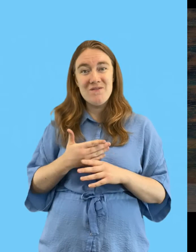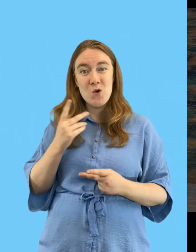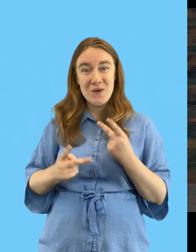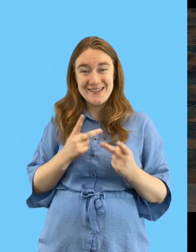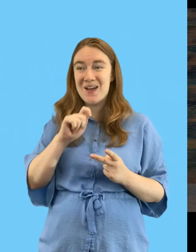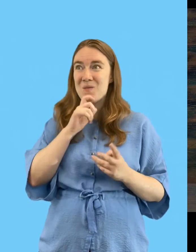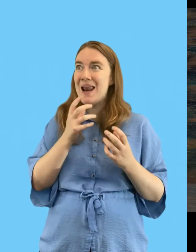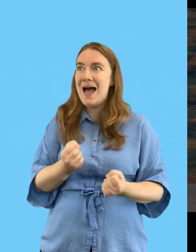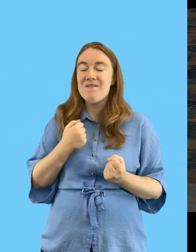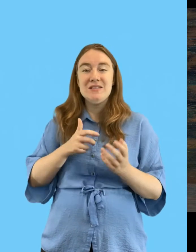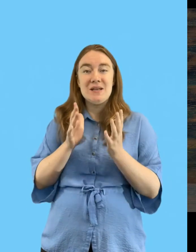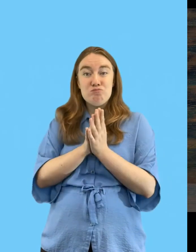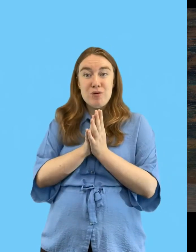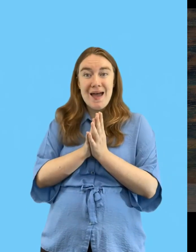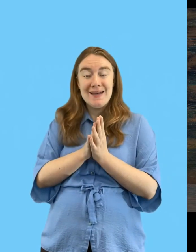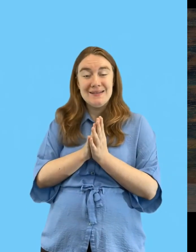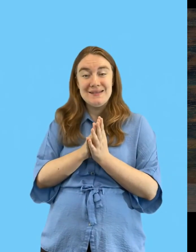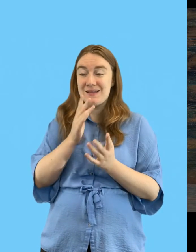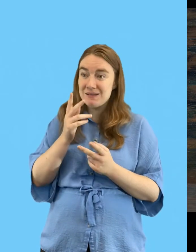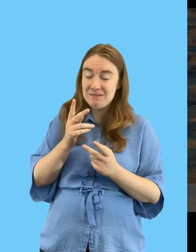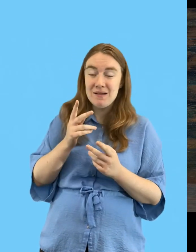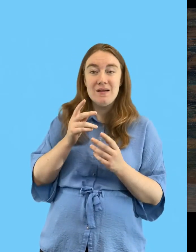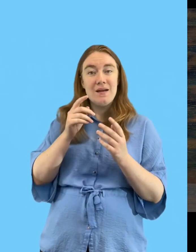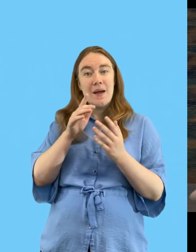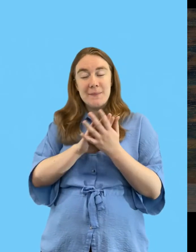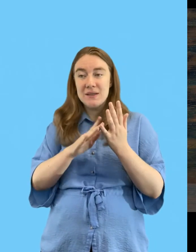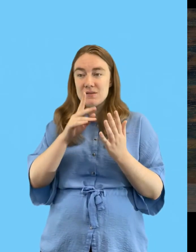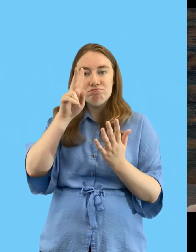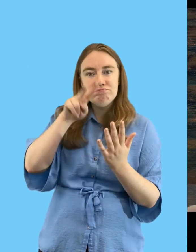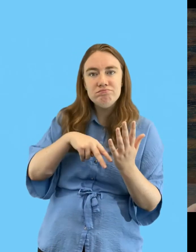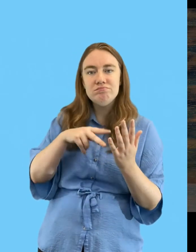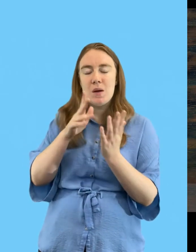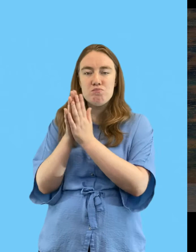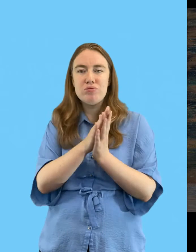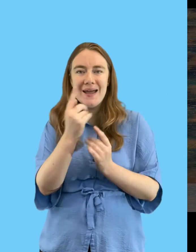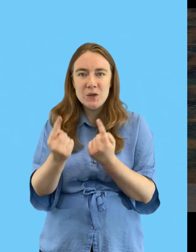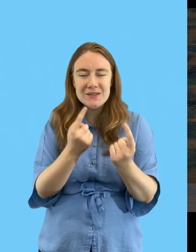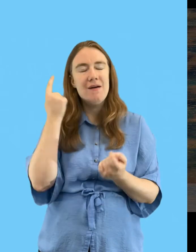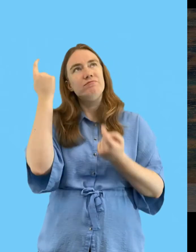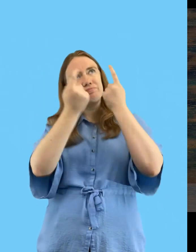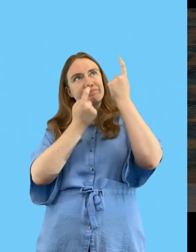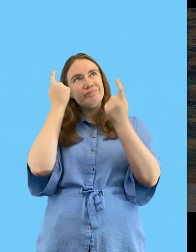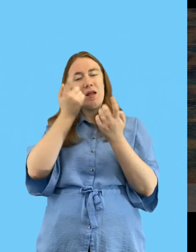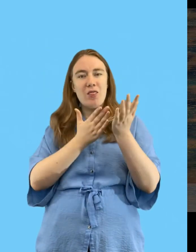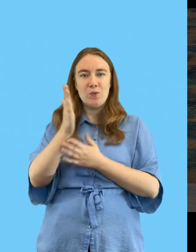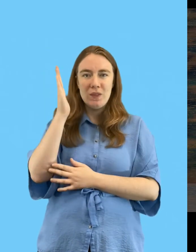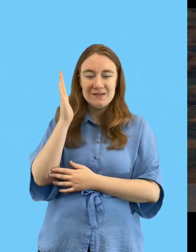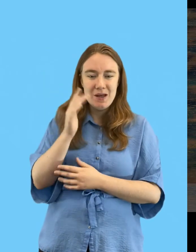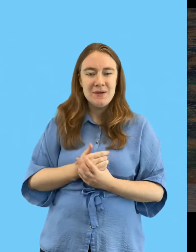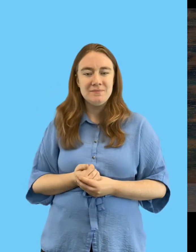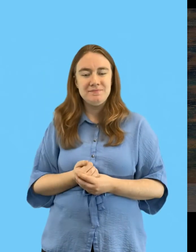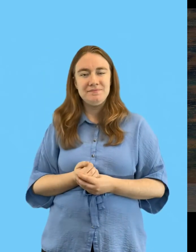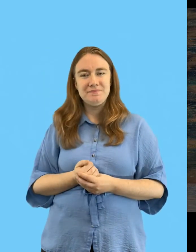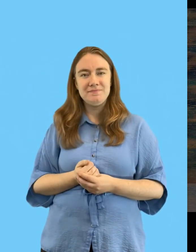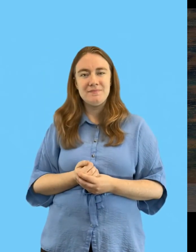on the screen, and please do pray into those on your own or with the people you're watching or listening with. But first, why